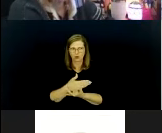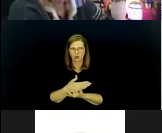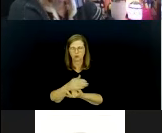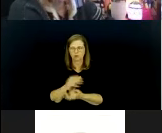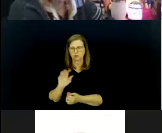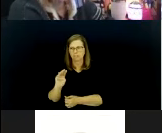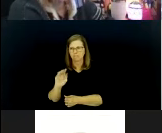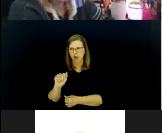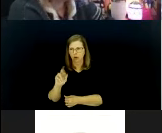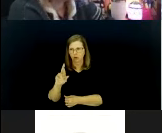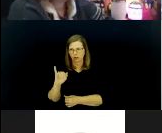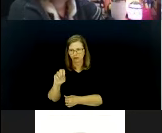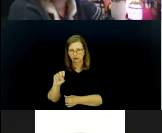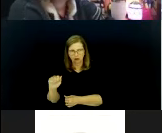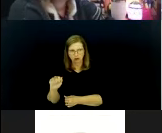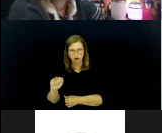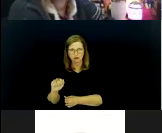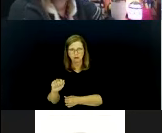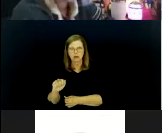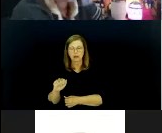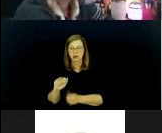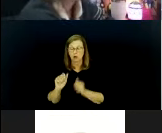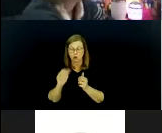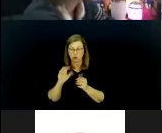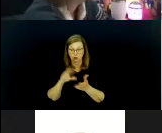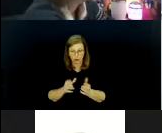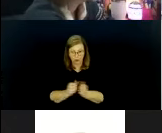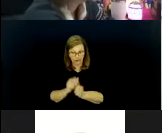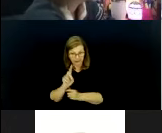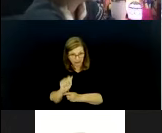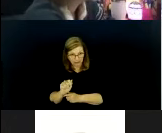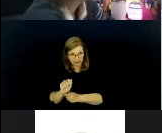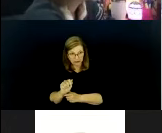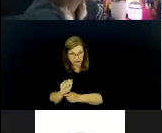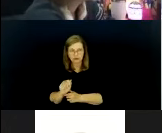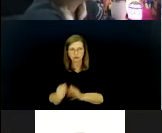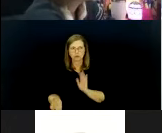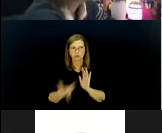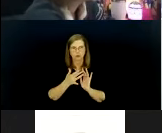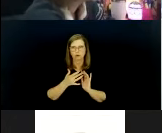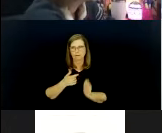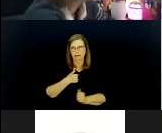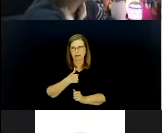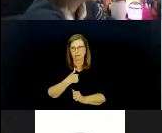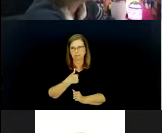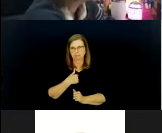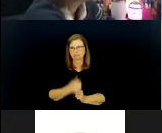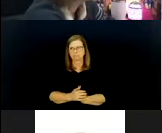Marissa. ICAP for students with disabilities, you can reach out to me.